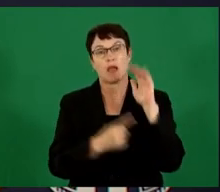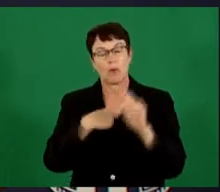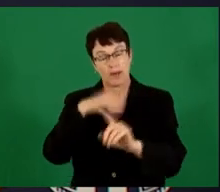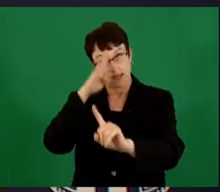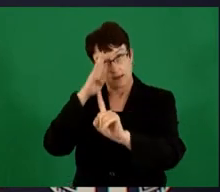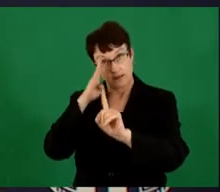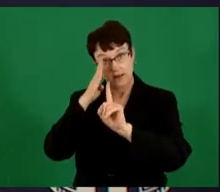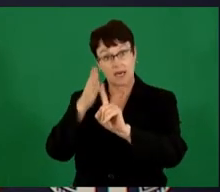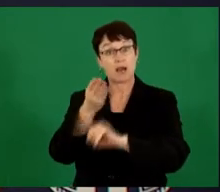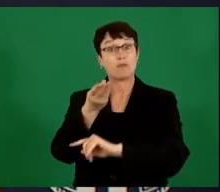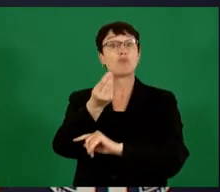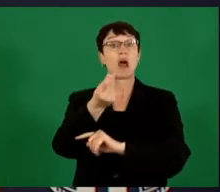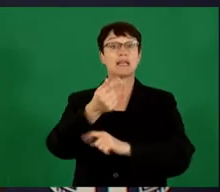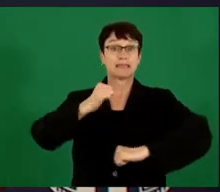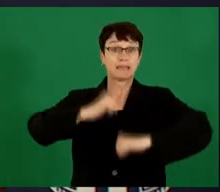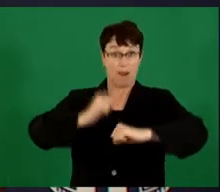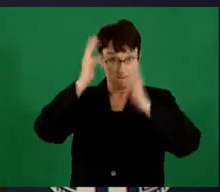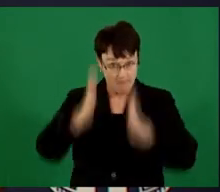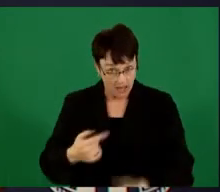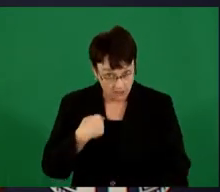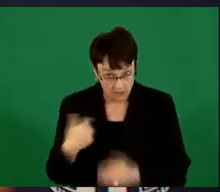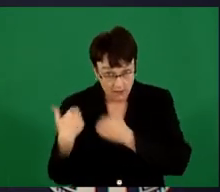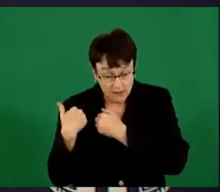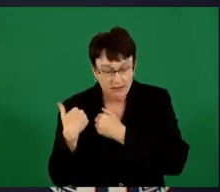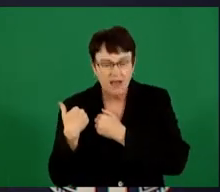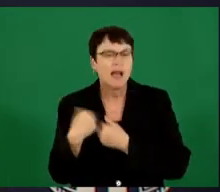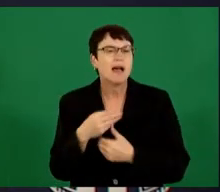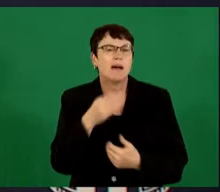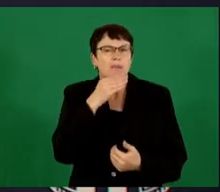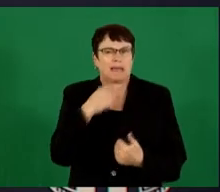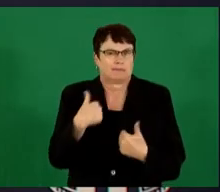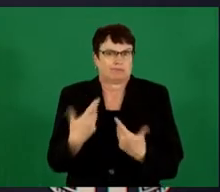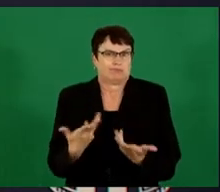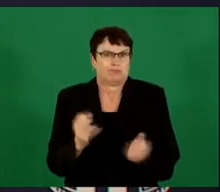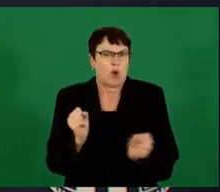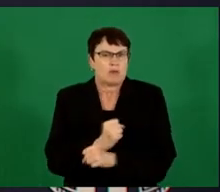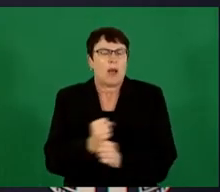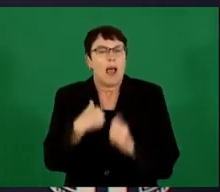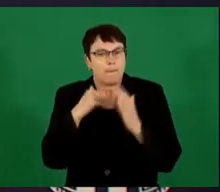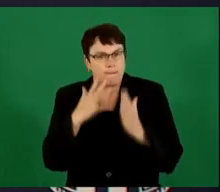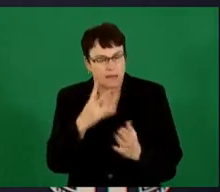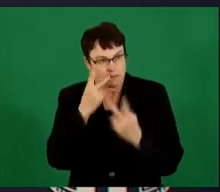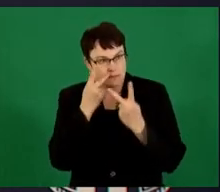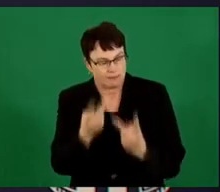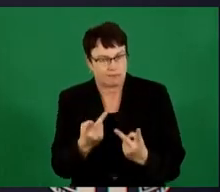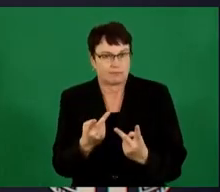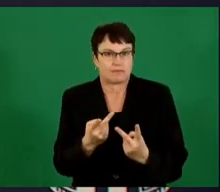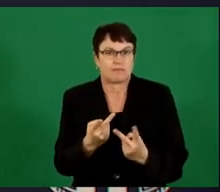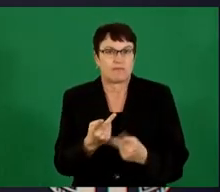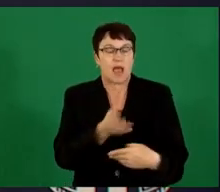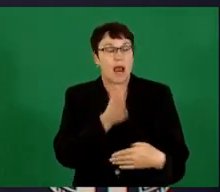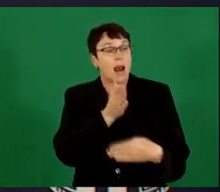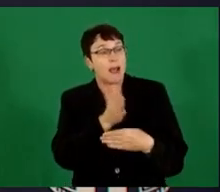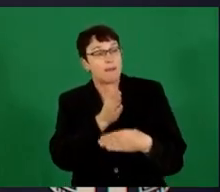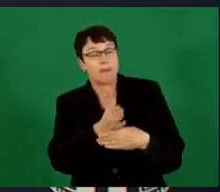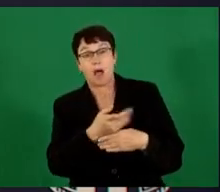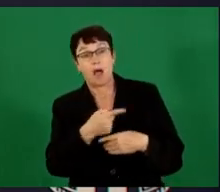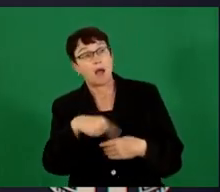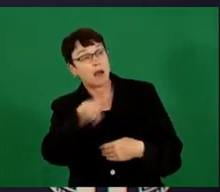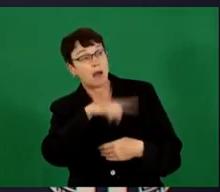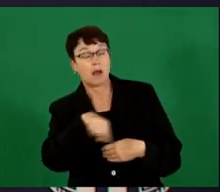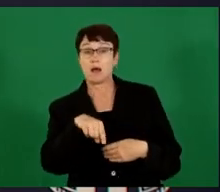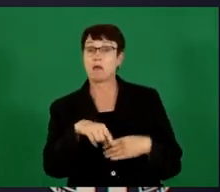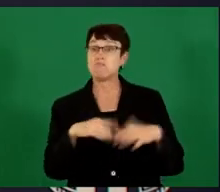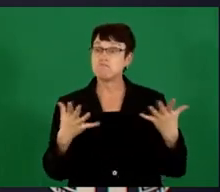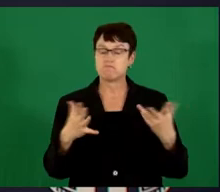not be able to do that unless we take cognizance of developments in both the labor market and in the real